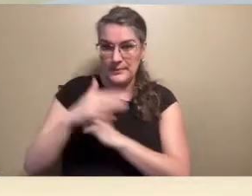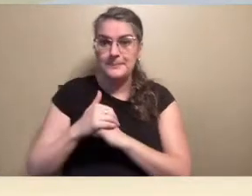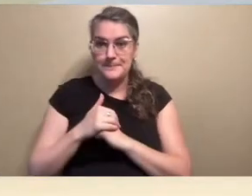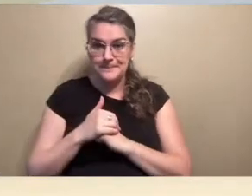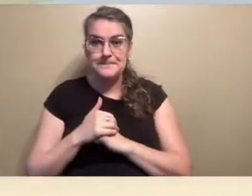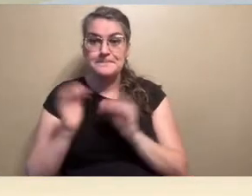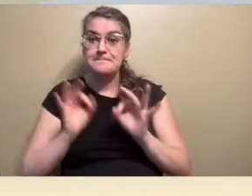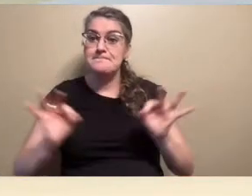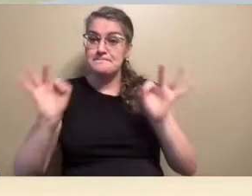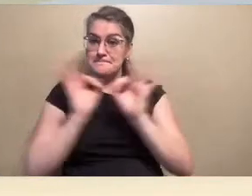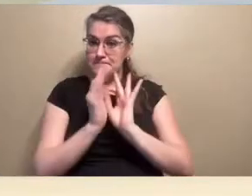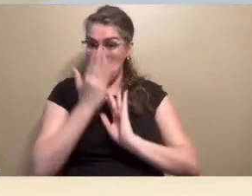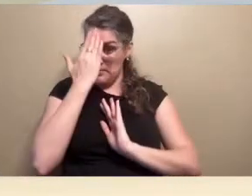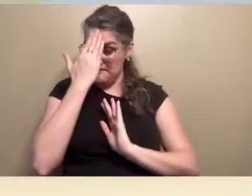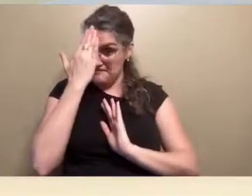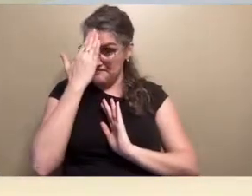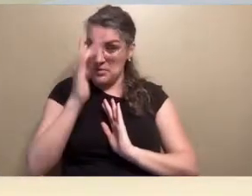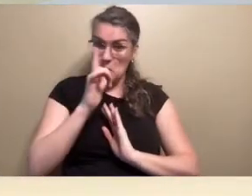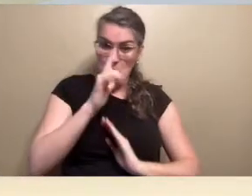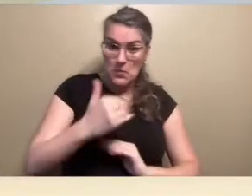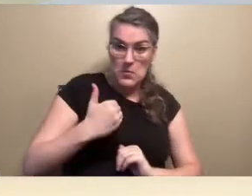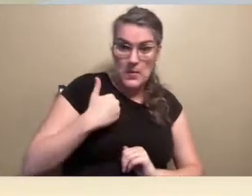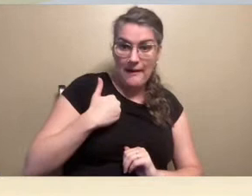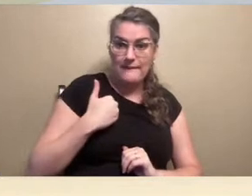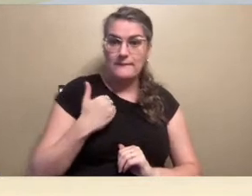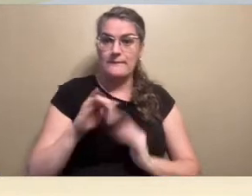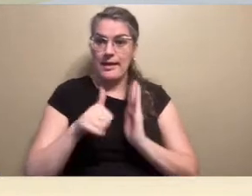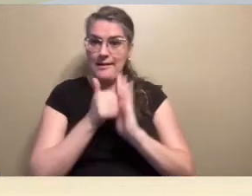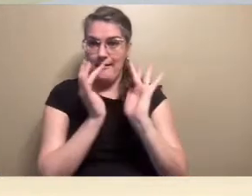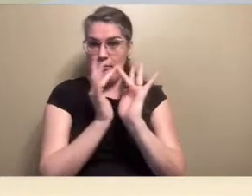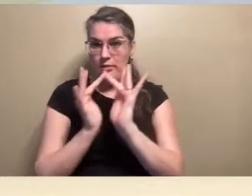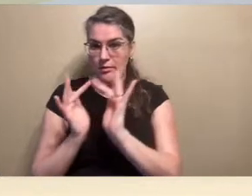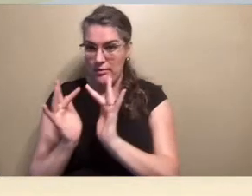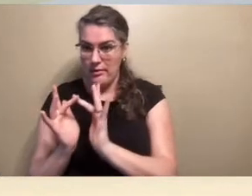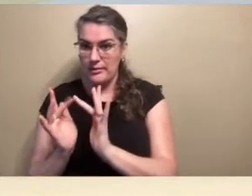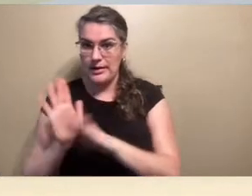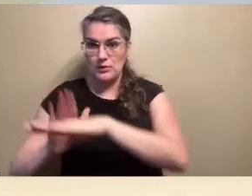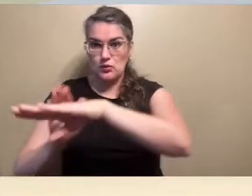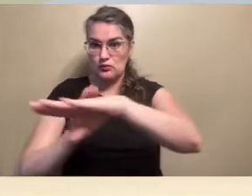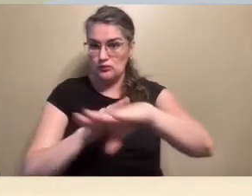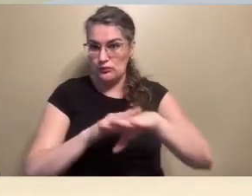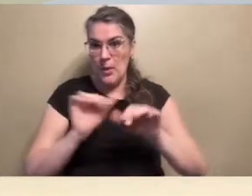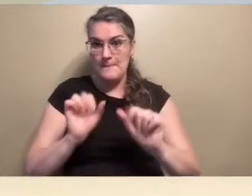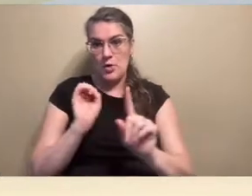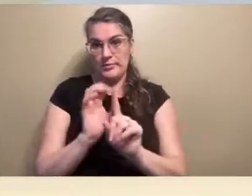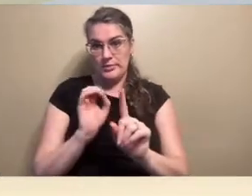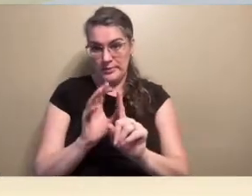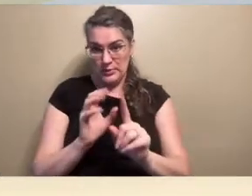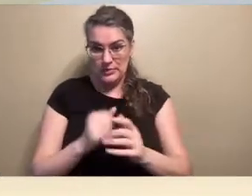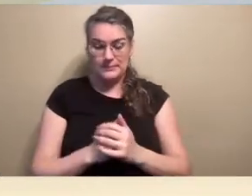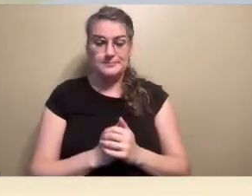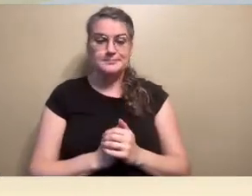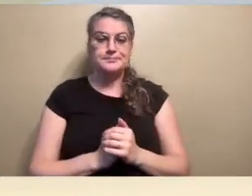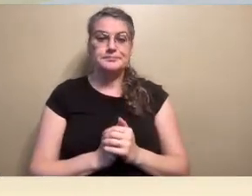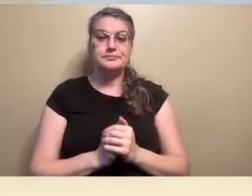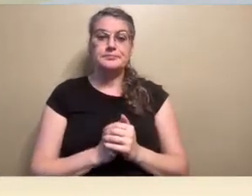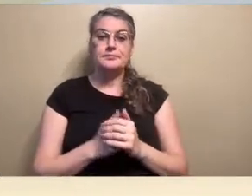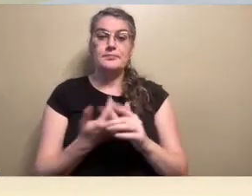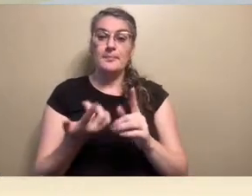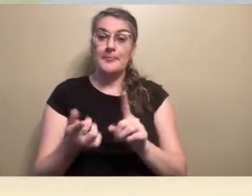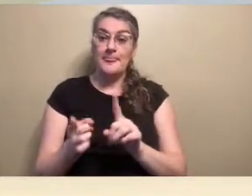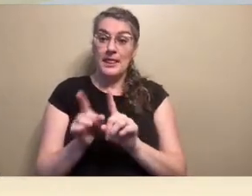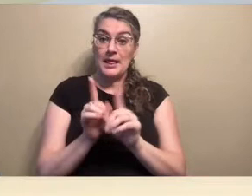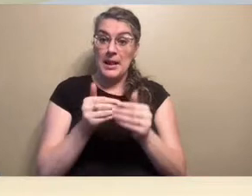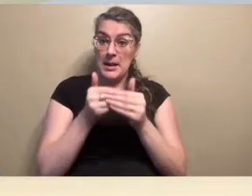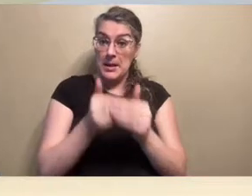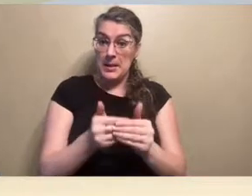managed. Specifically, the isolation requirements for positive cases and close contacts may not be 14 days